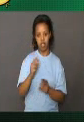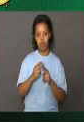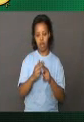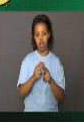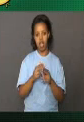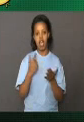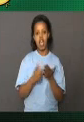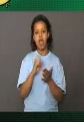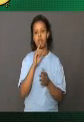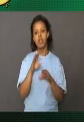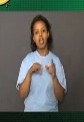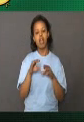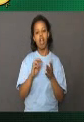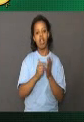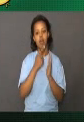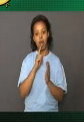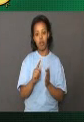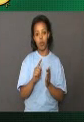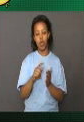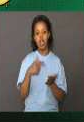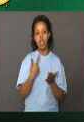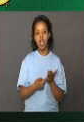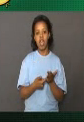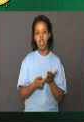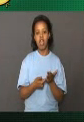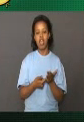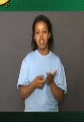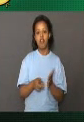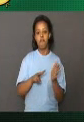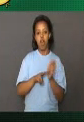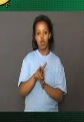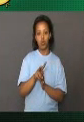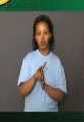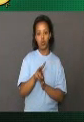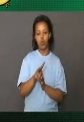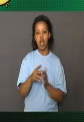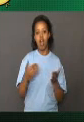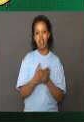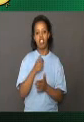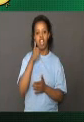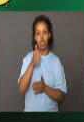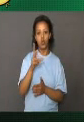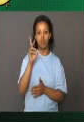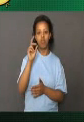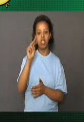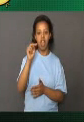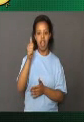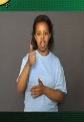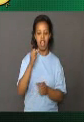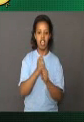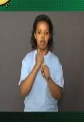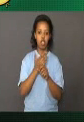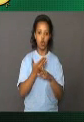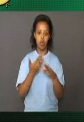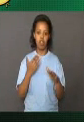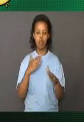The NATs work by preventing the retrovirus from creating DNA based